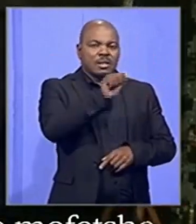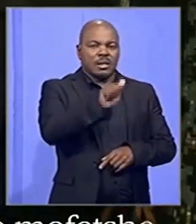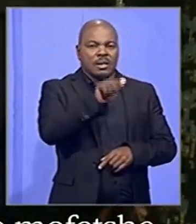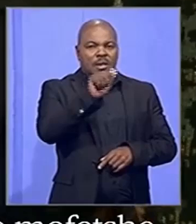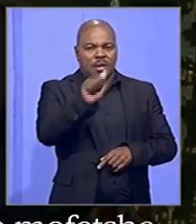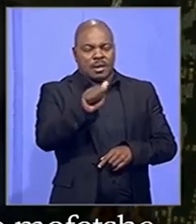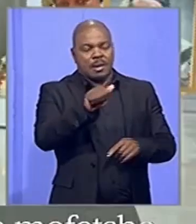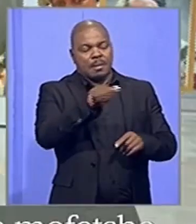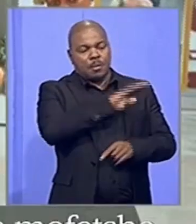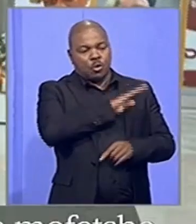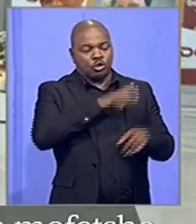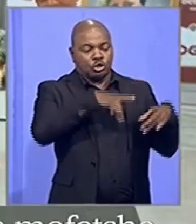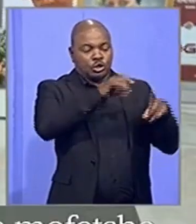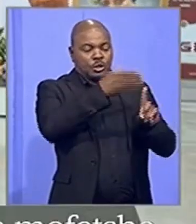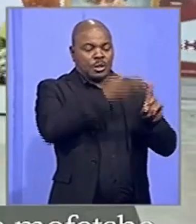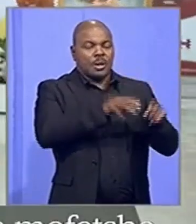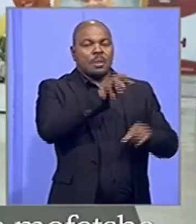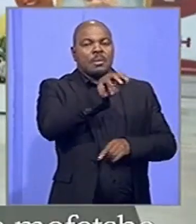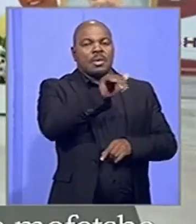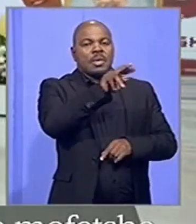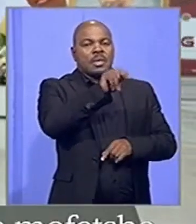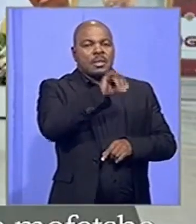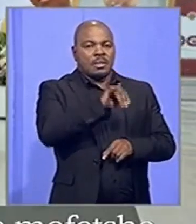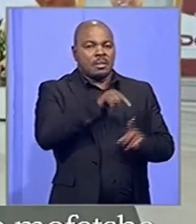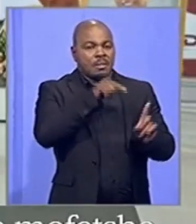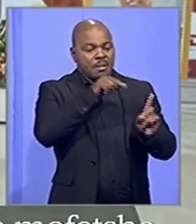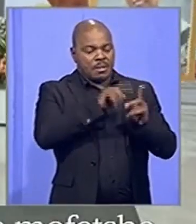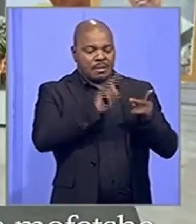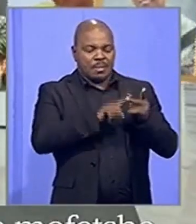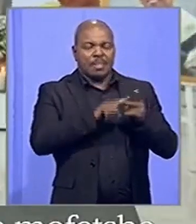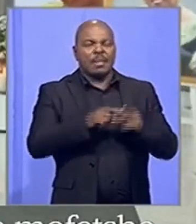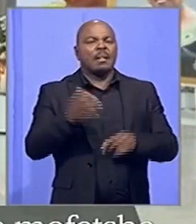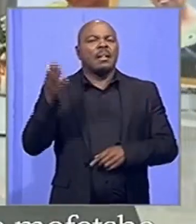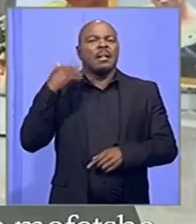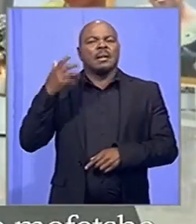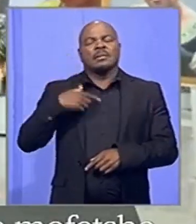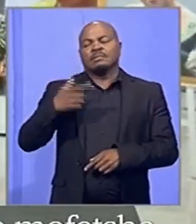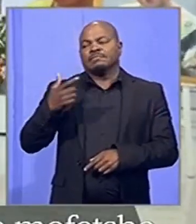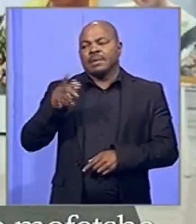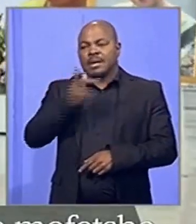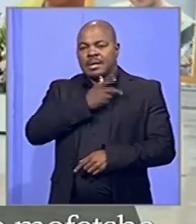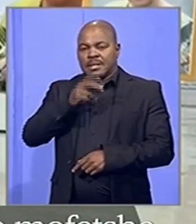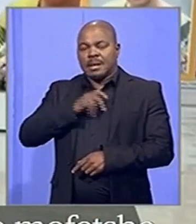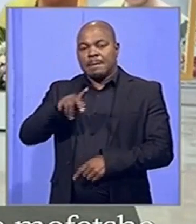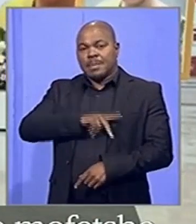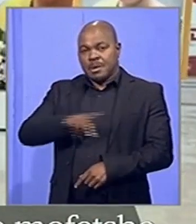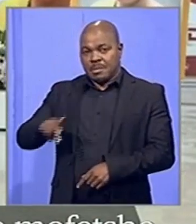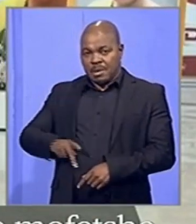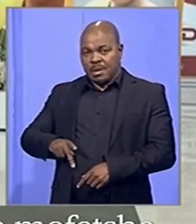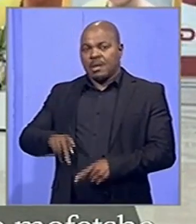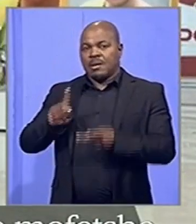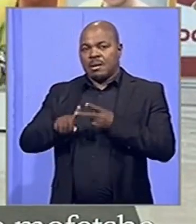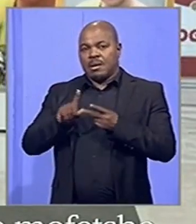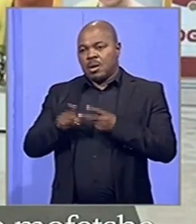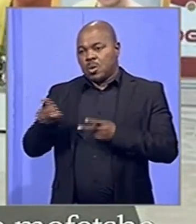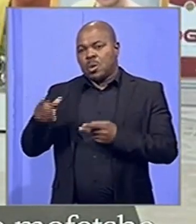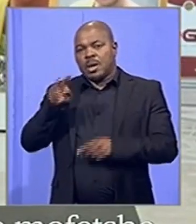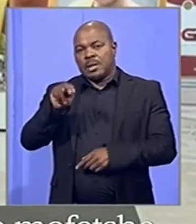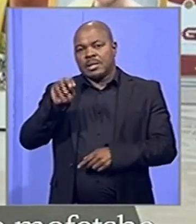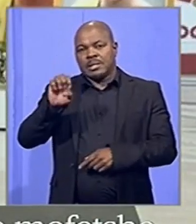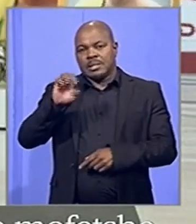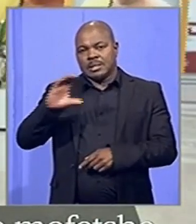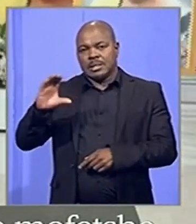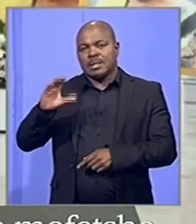Dudu Myeni. Batho ba neng ba le teng lepatong lena ba kenyeletsa tonakgolo ya mehleng ya KwaZulu-Natal eo ha jwale e leng setho sa NEC